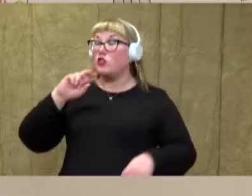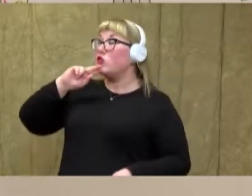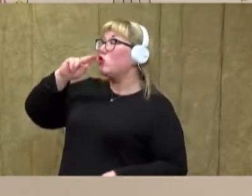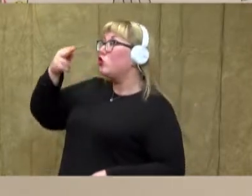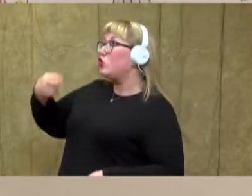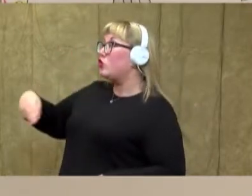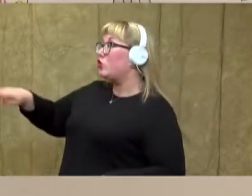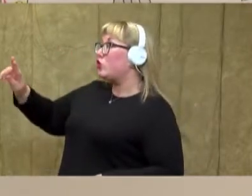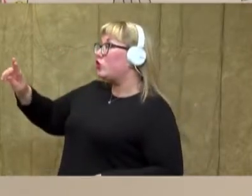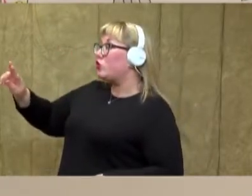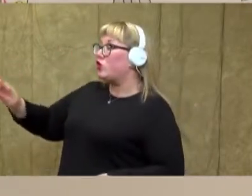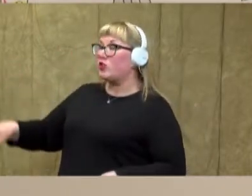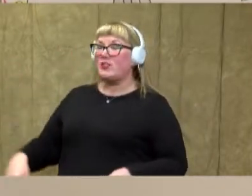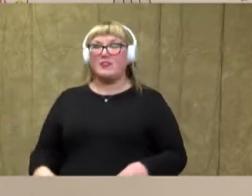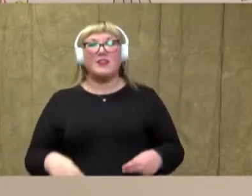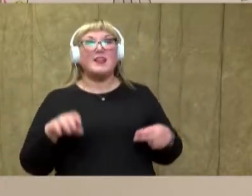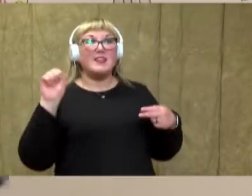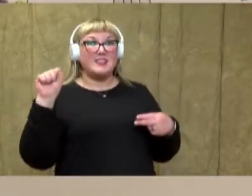SH,